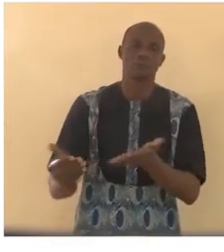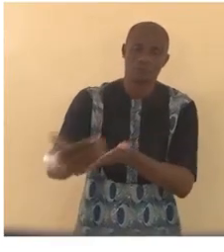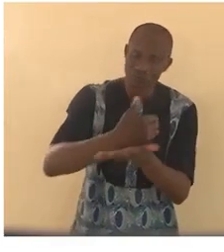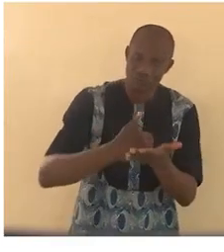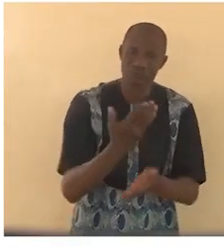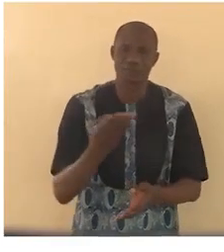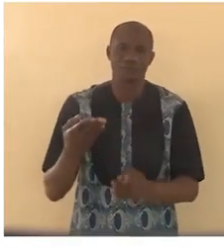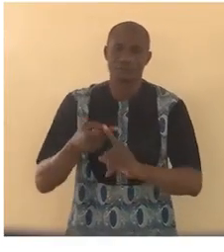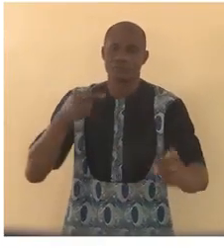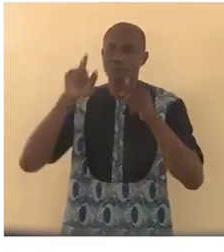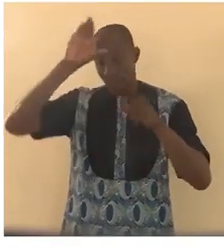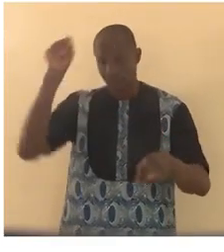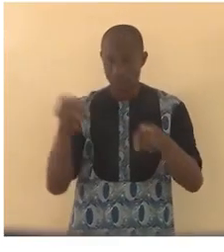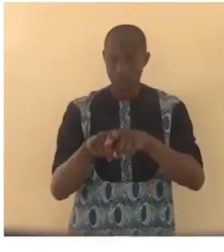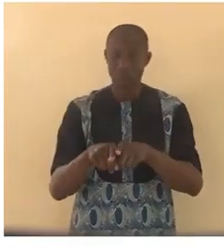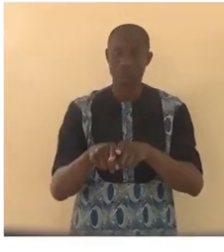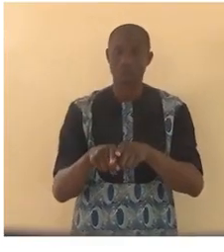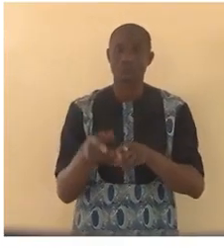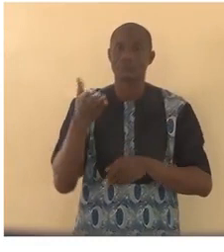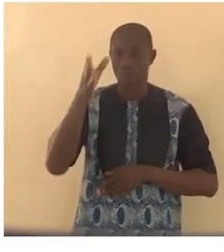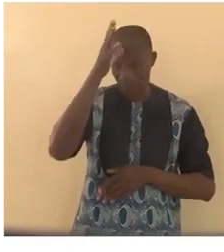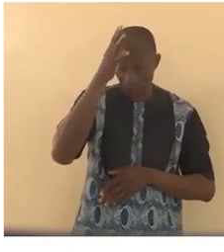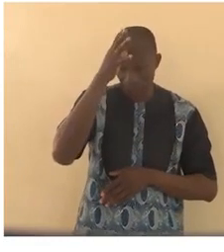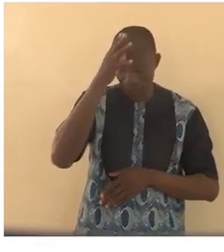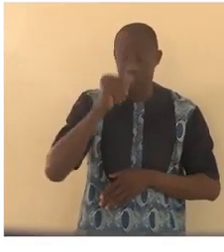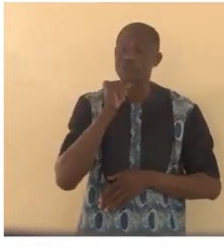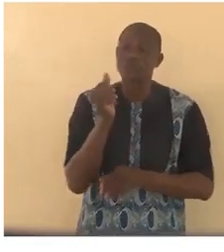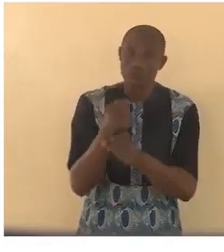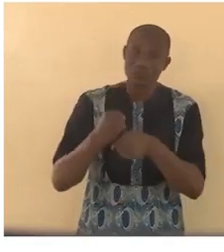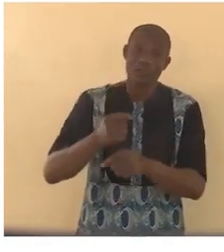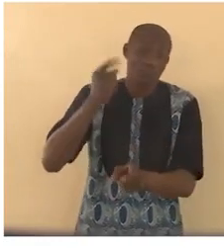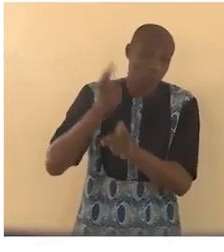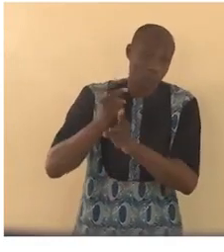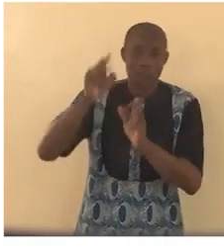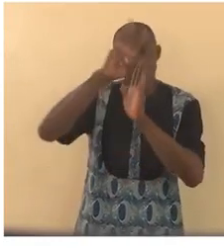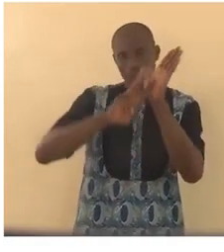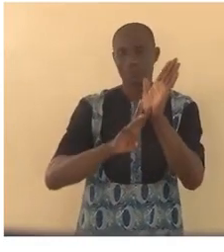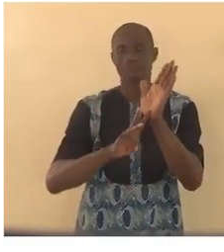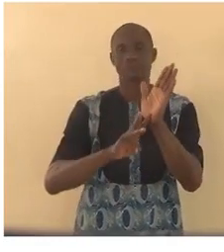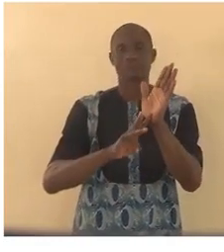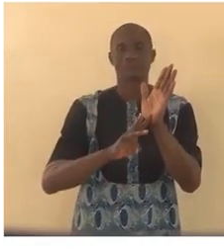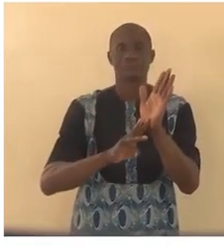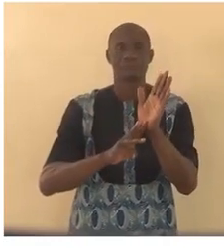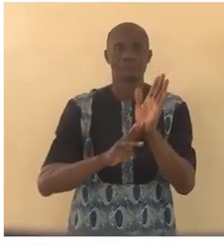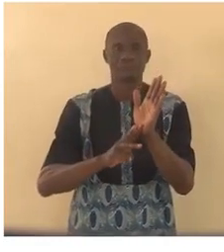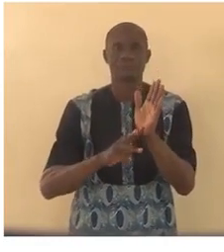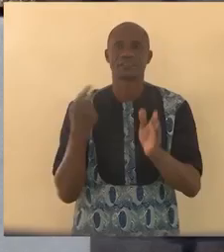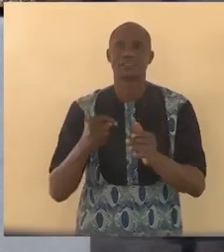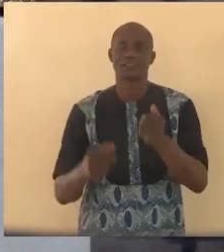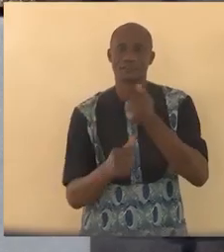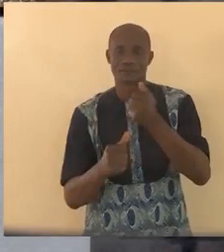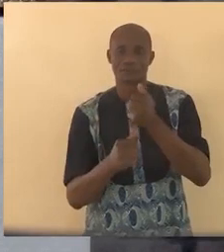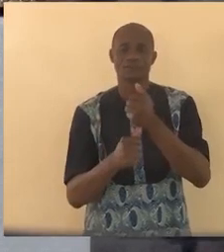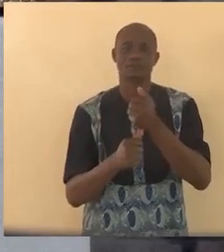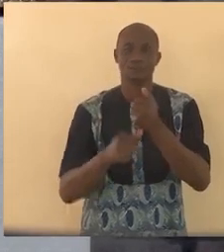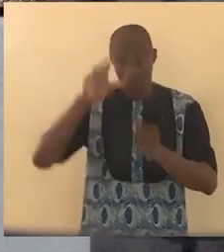inheritance claim with his brother. Their father didn't do proper will. Or if their father did the will, the senior